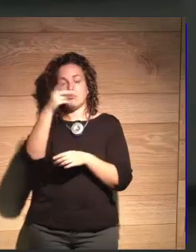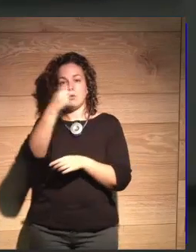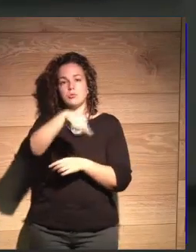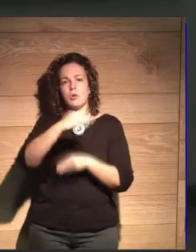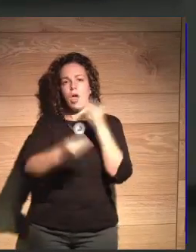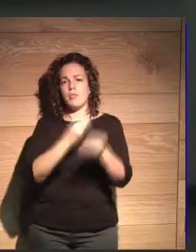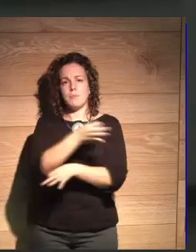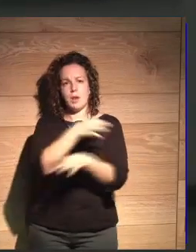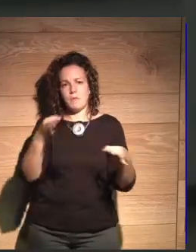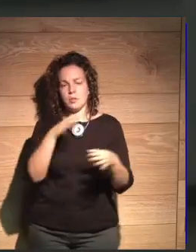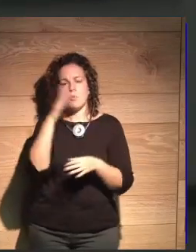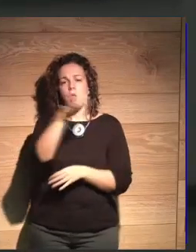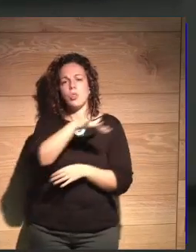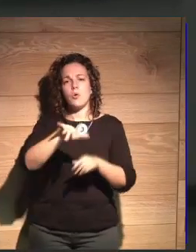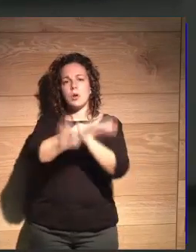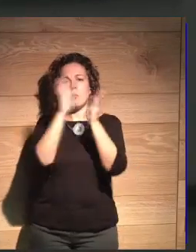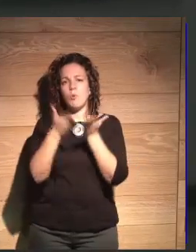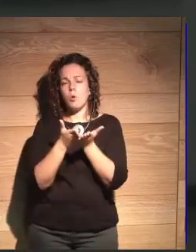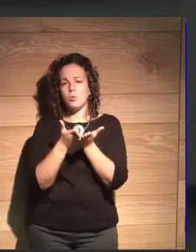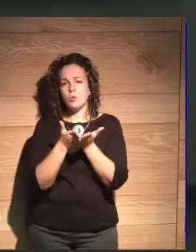worse problems with lethal